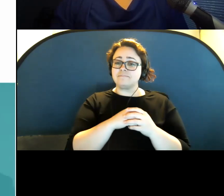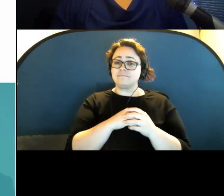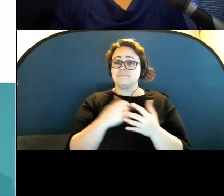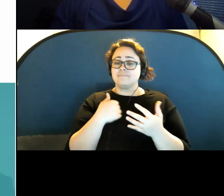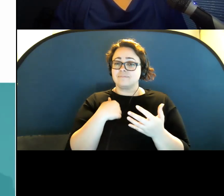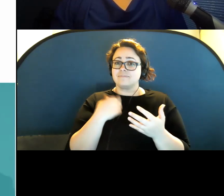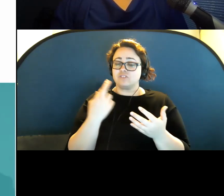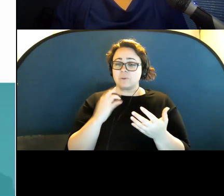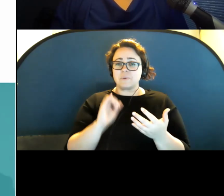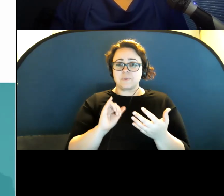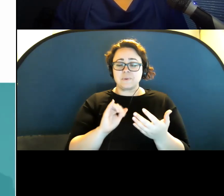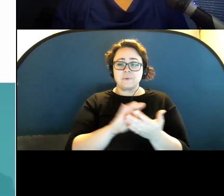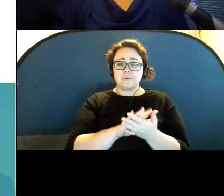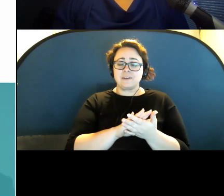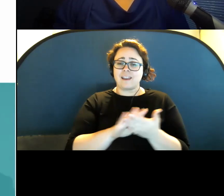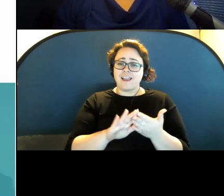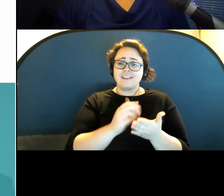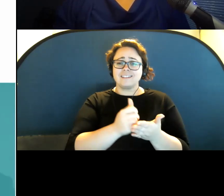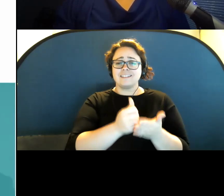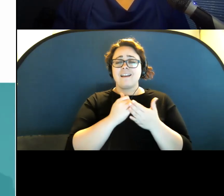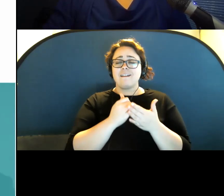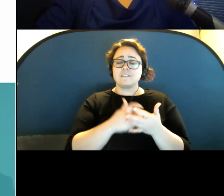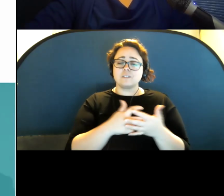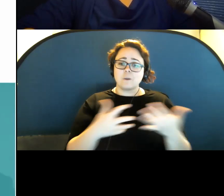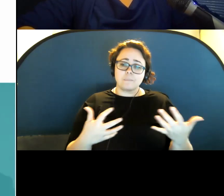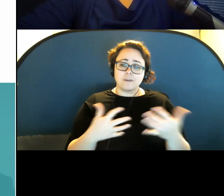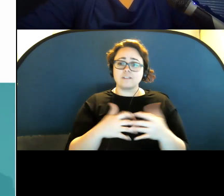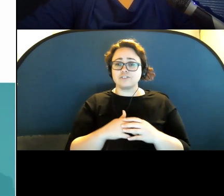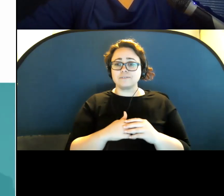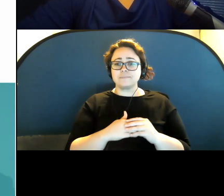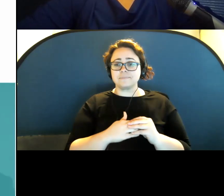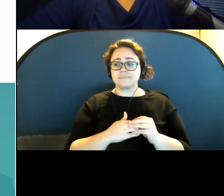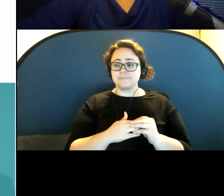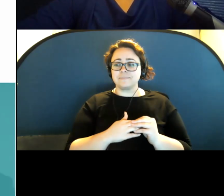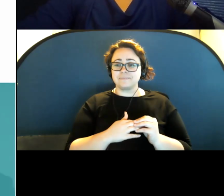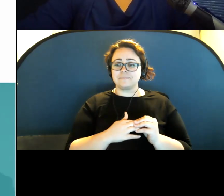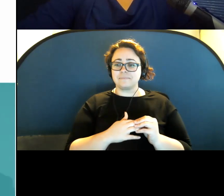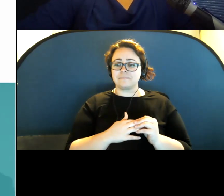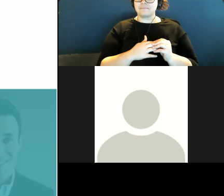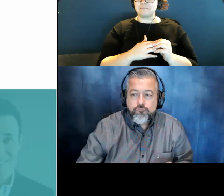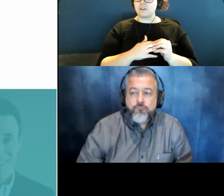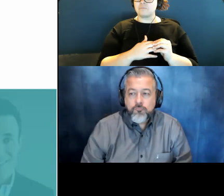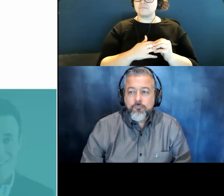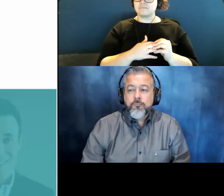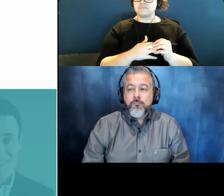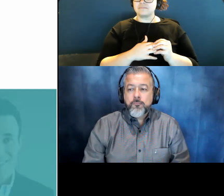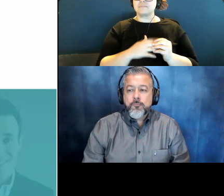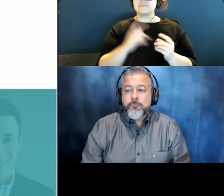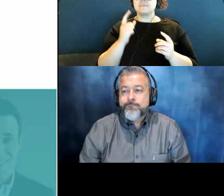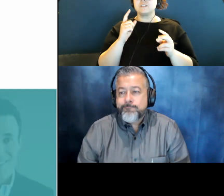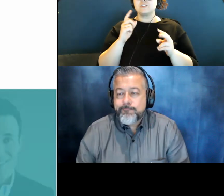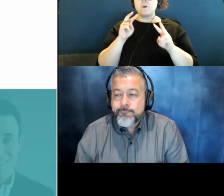incredibly helpful. And I just can't tell you how helpful that has been. So really looking at yourself with that